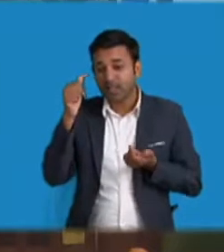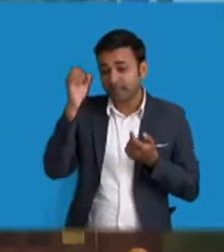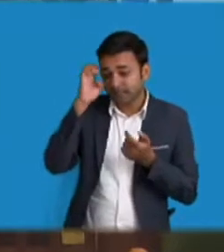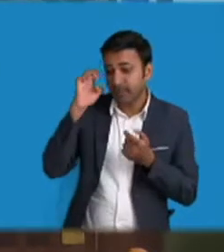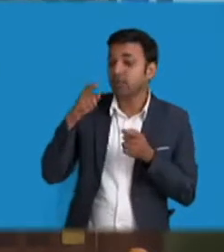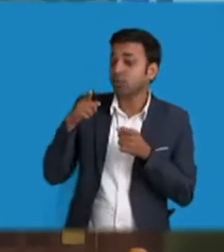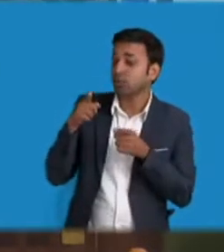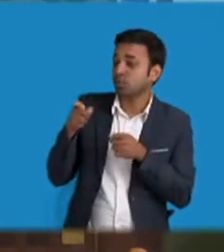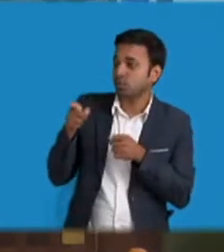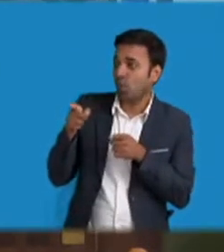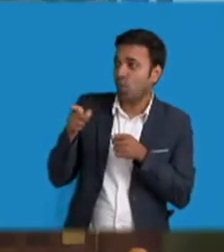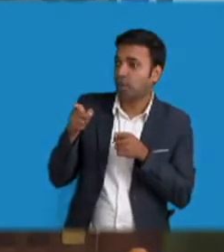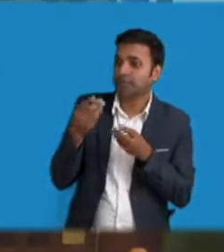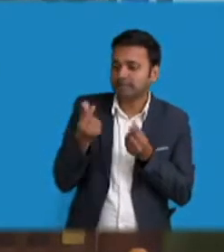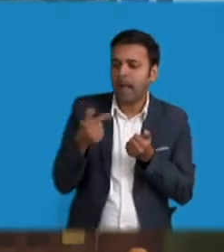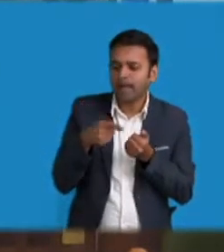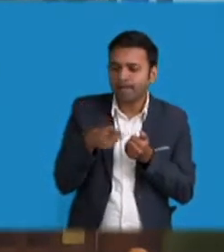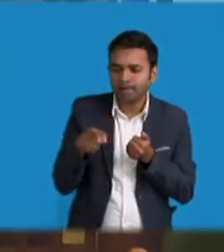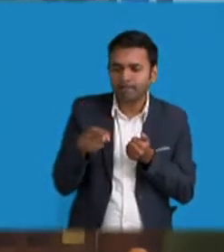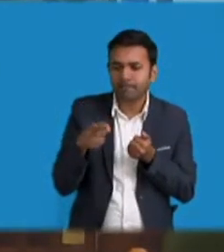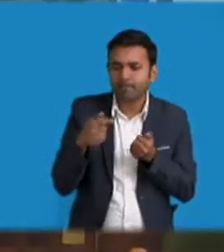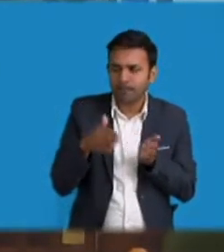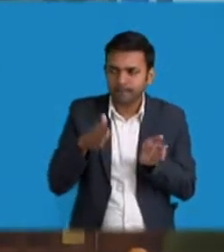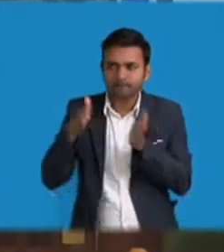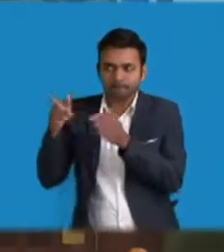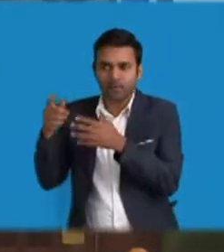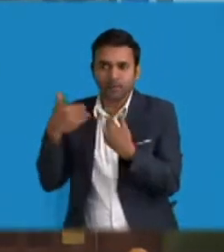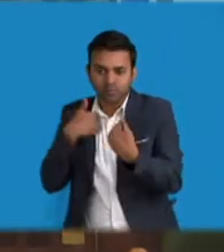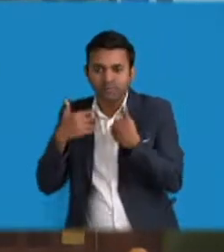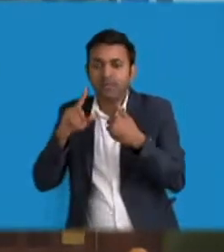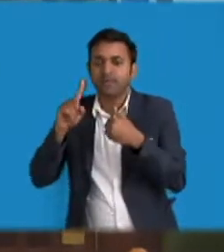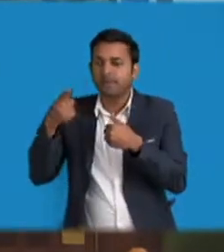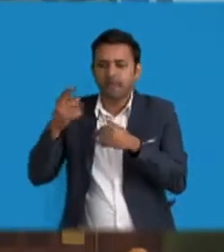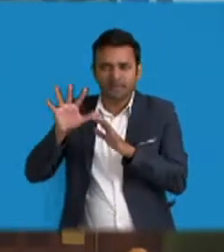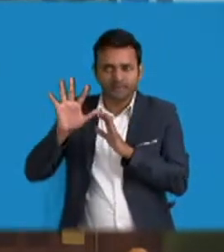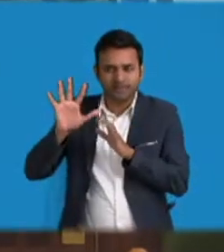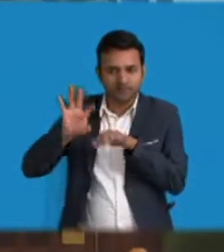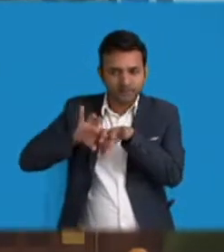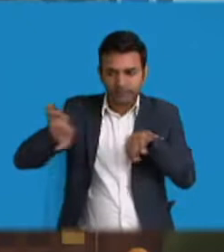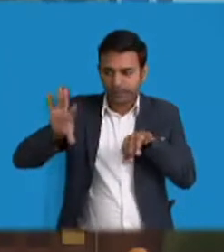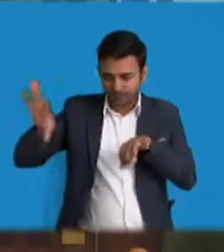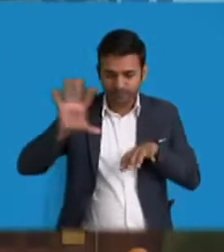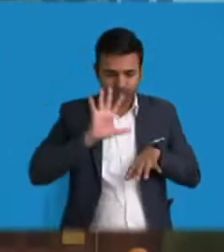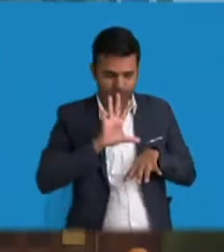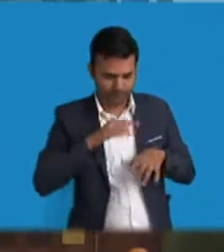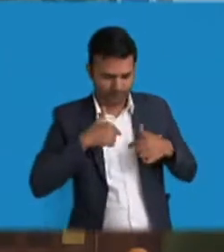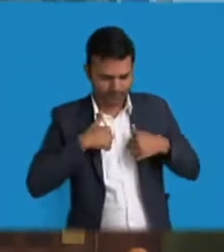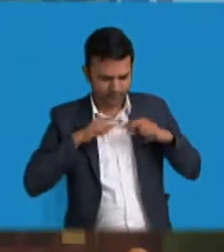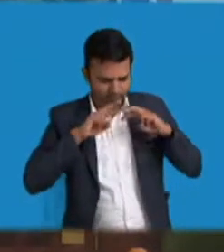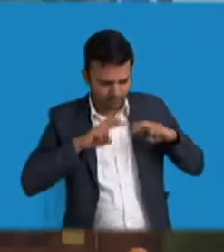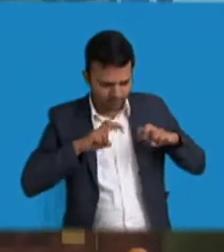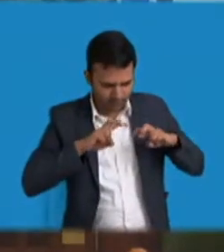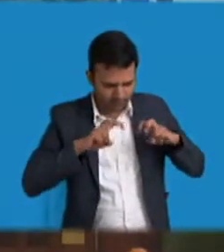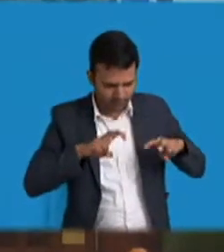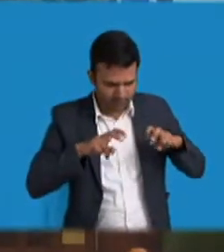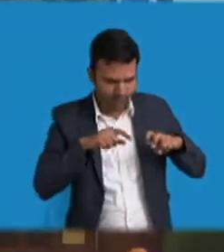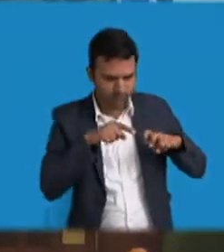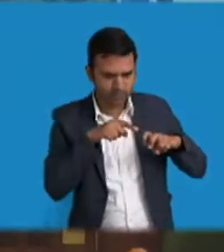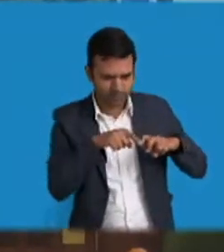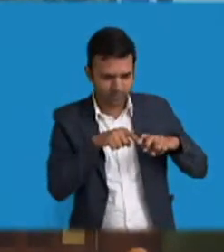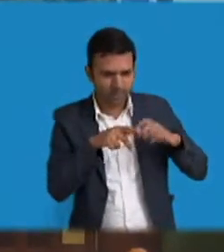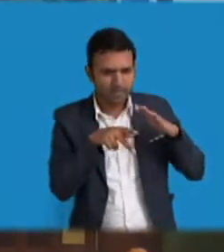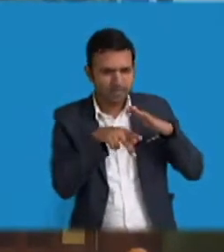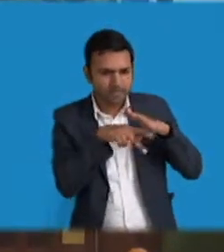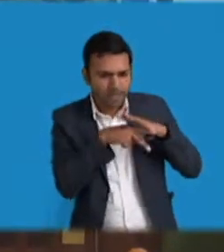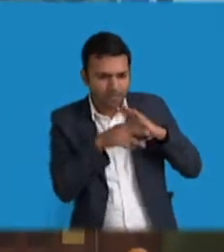universities, separating that data, we still found that these students dropped out. So we decided that